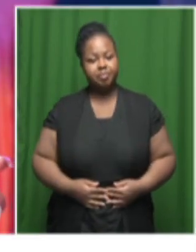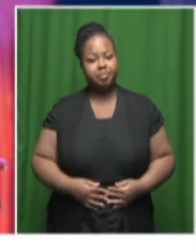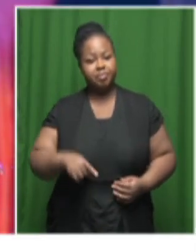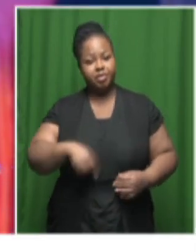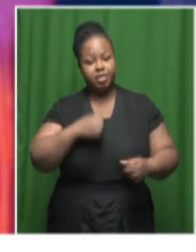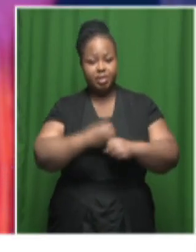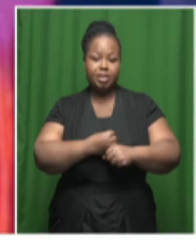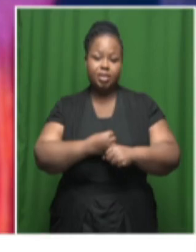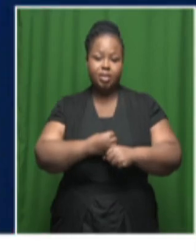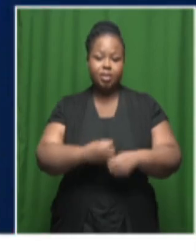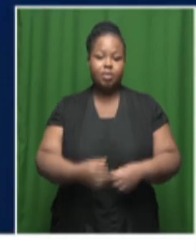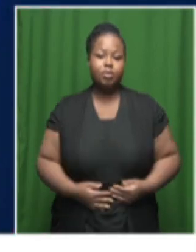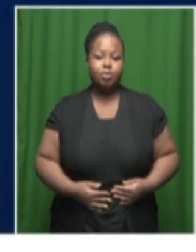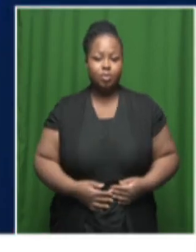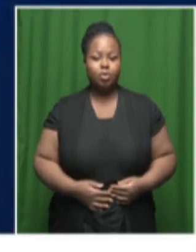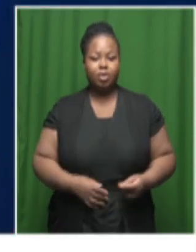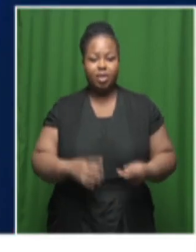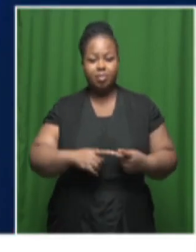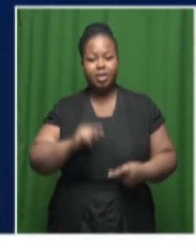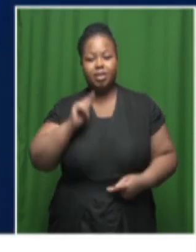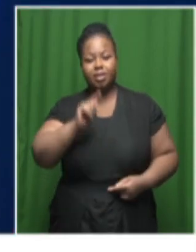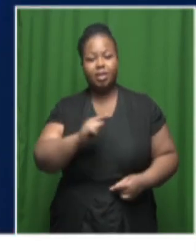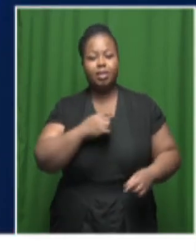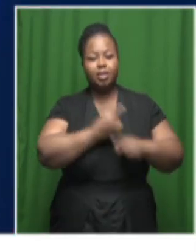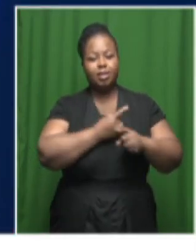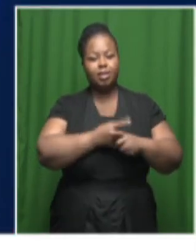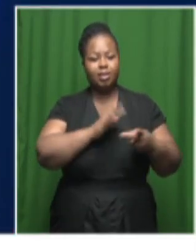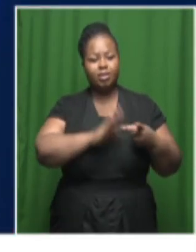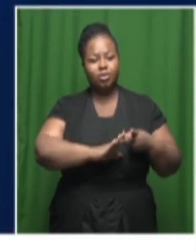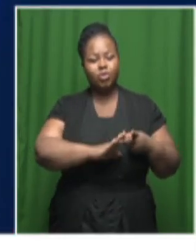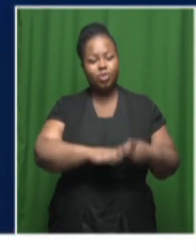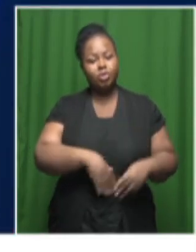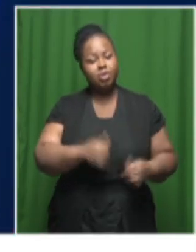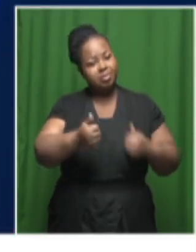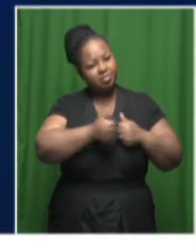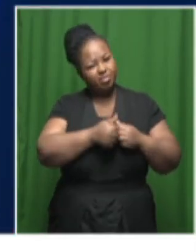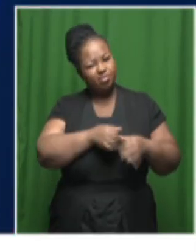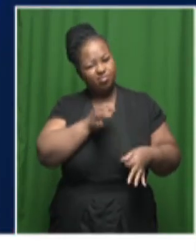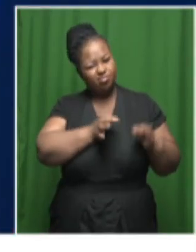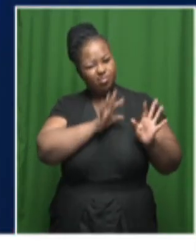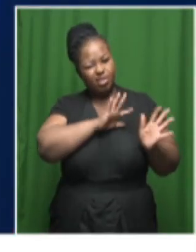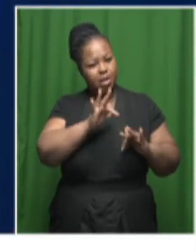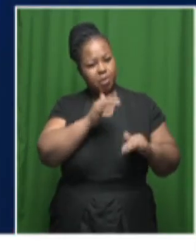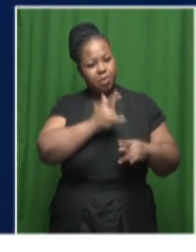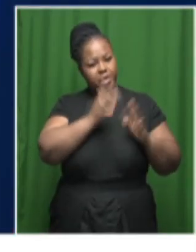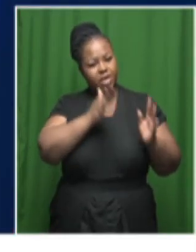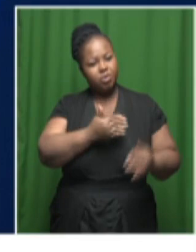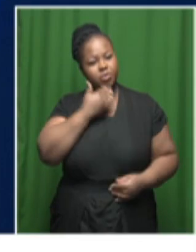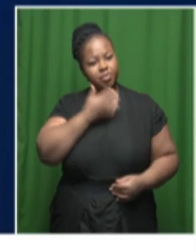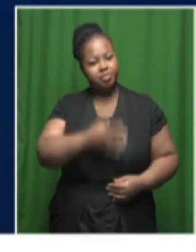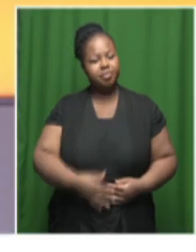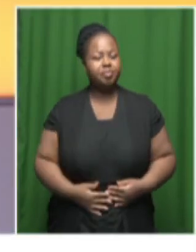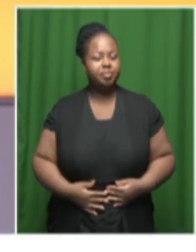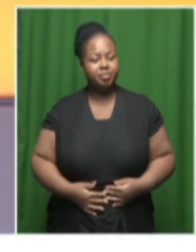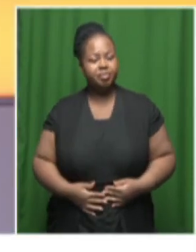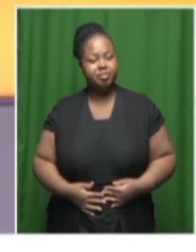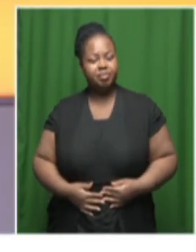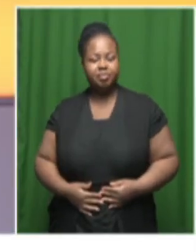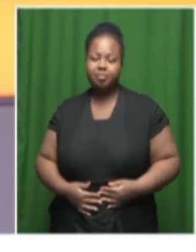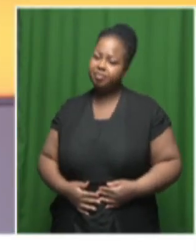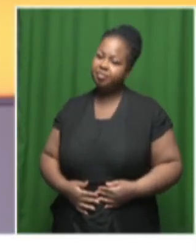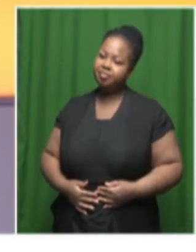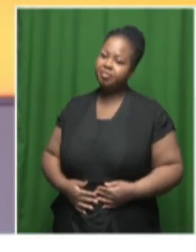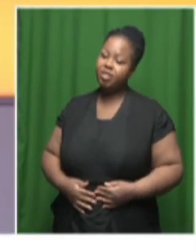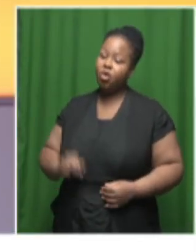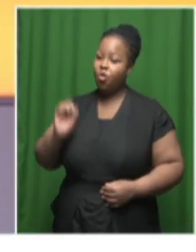year's ceremony. How did that go? And I spoke a little bit about some of the winners. Tell us a little bit about that. So